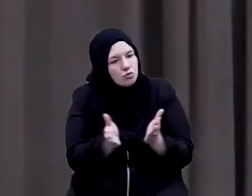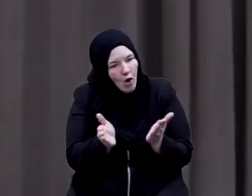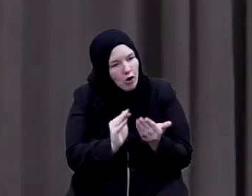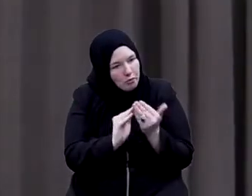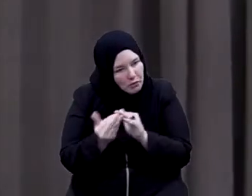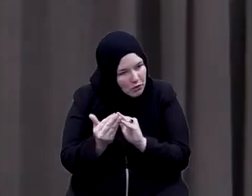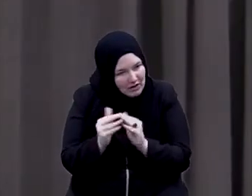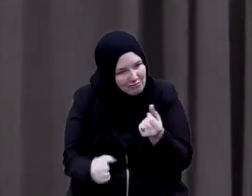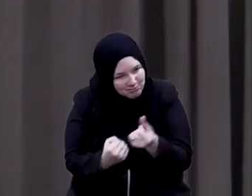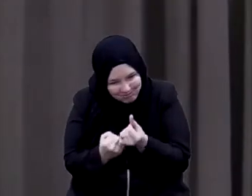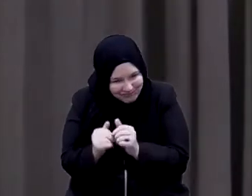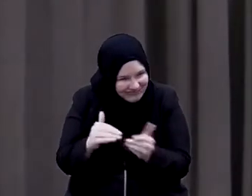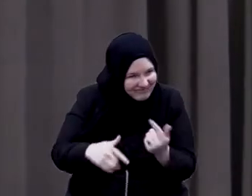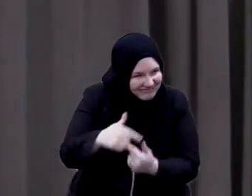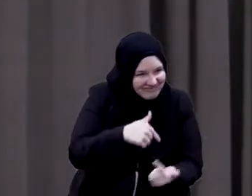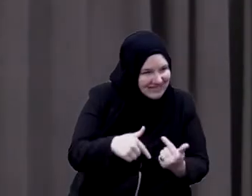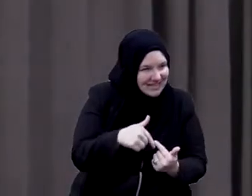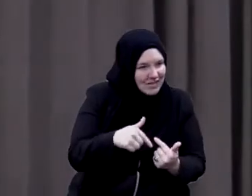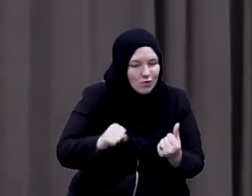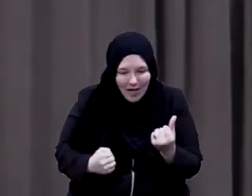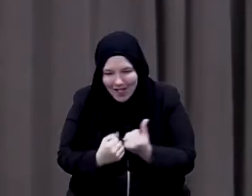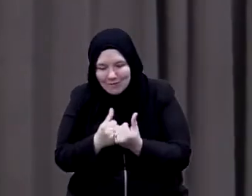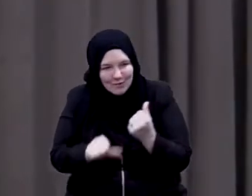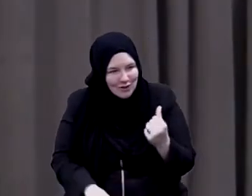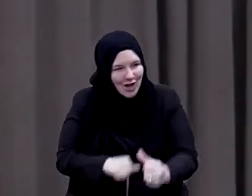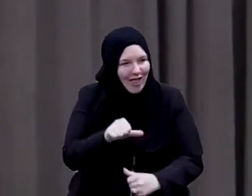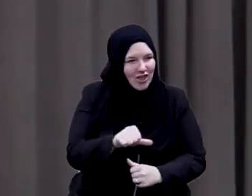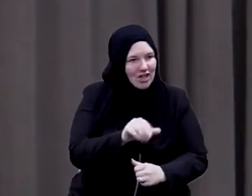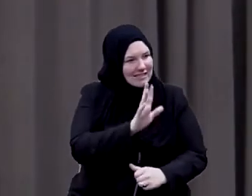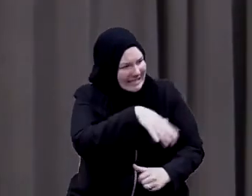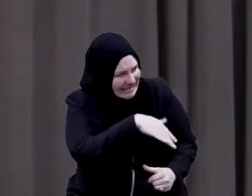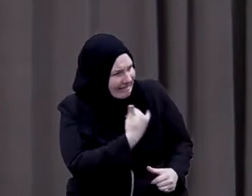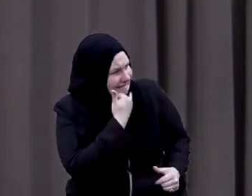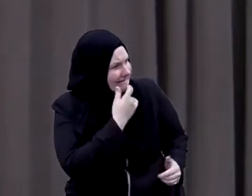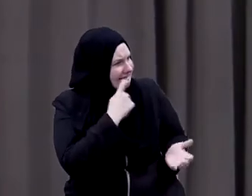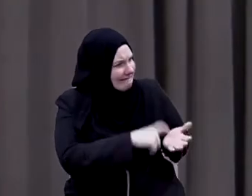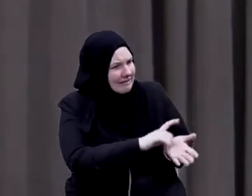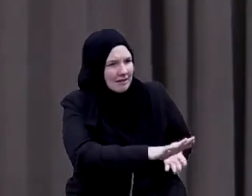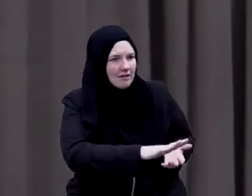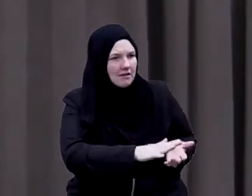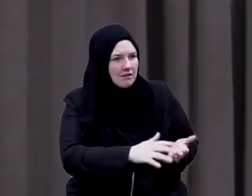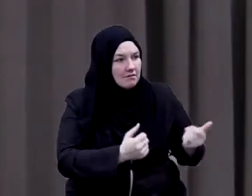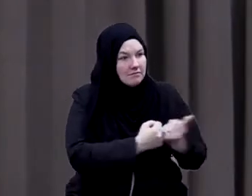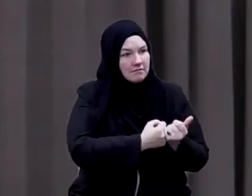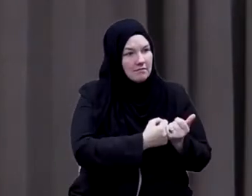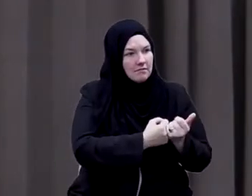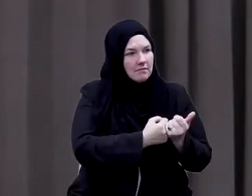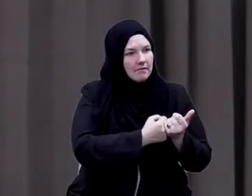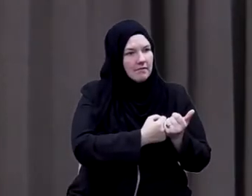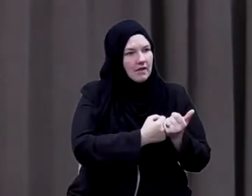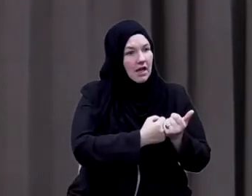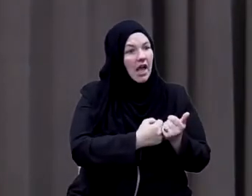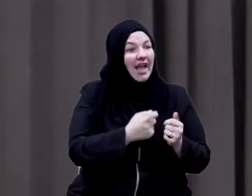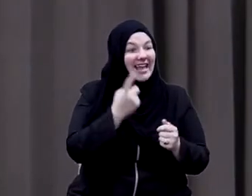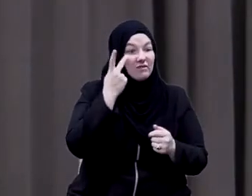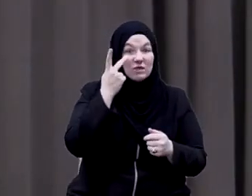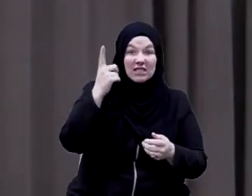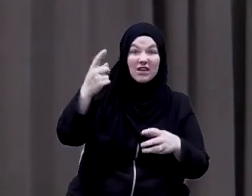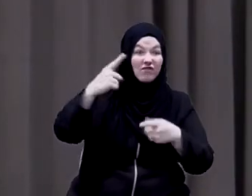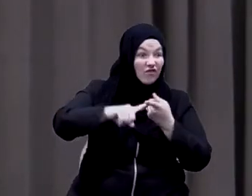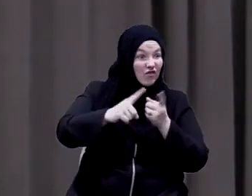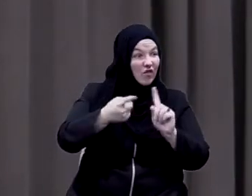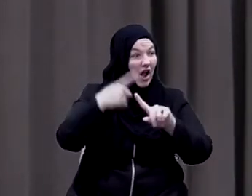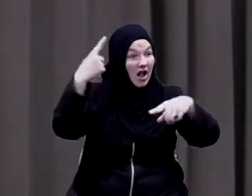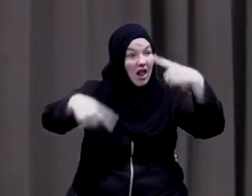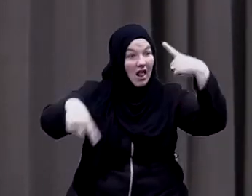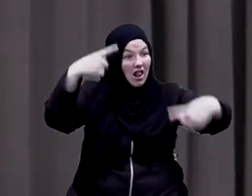community. To help each other straighten up. Help your children to resolve conflict so that